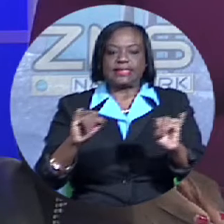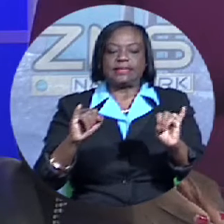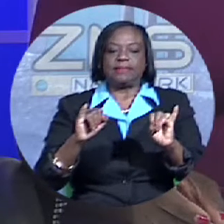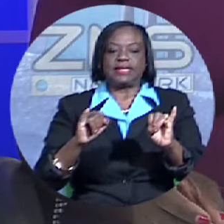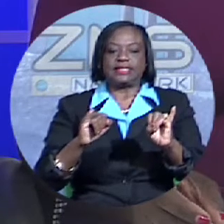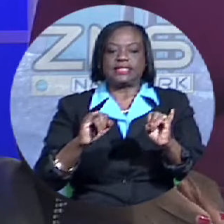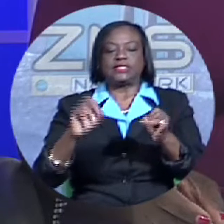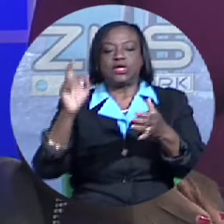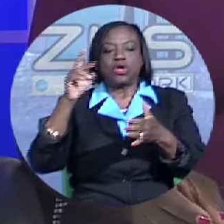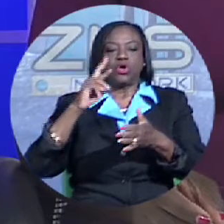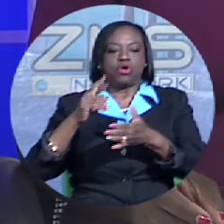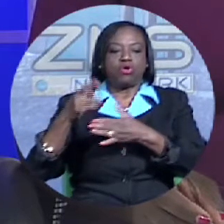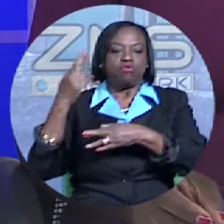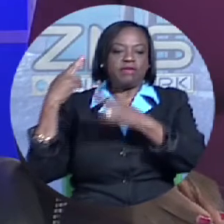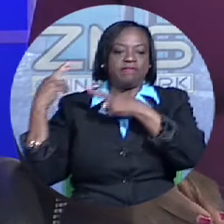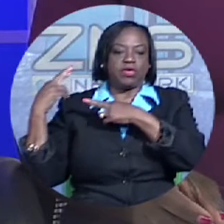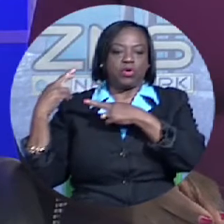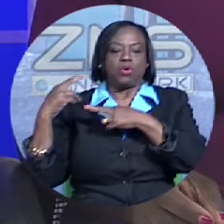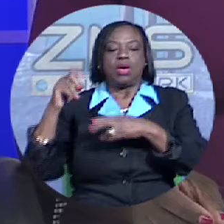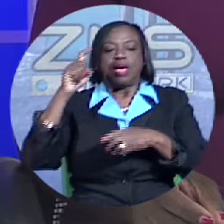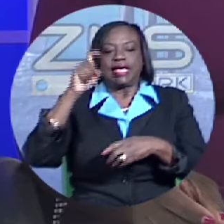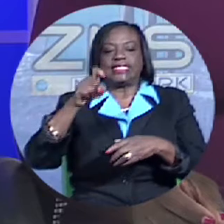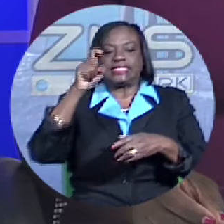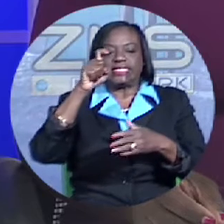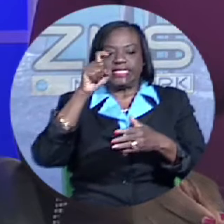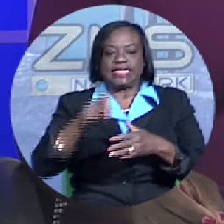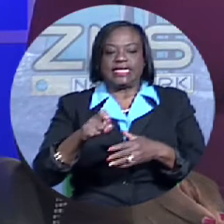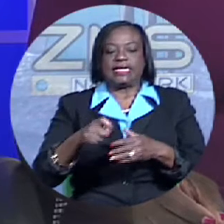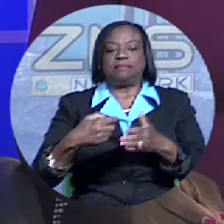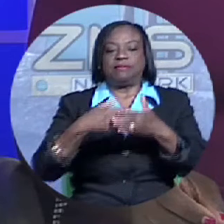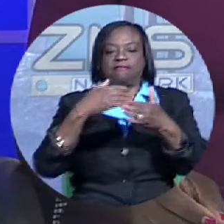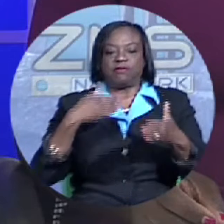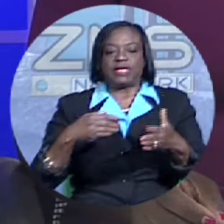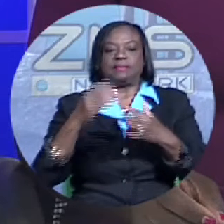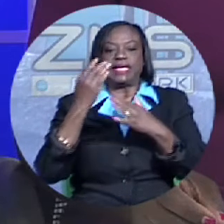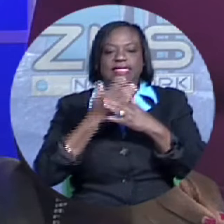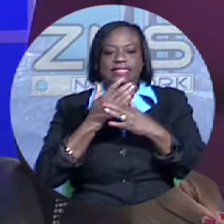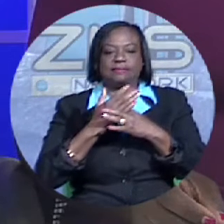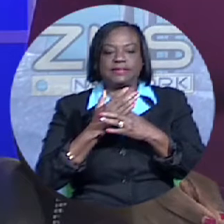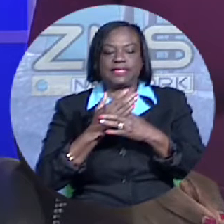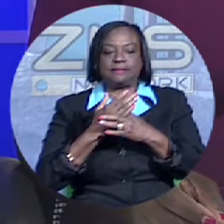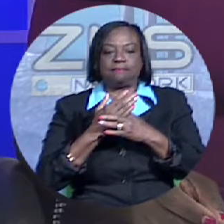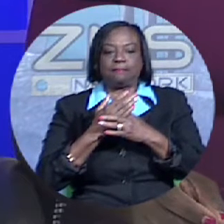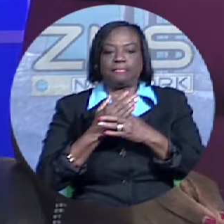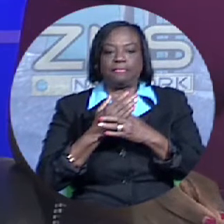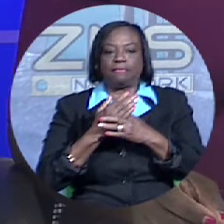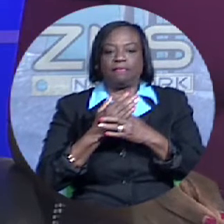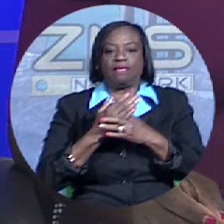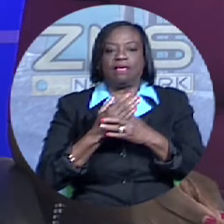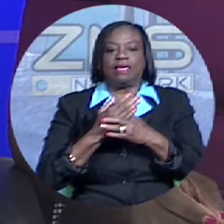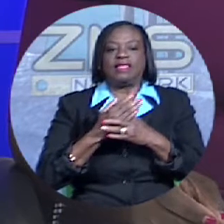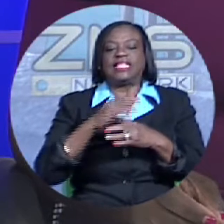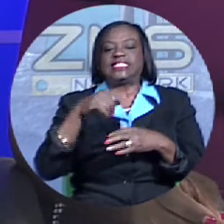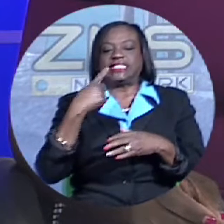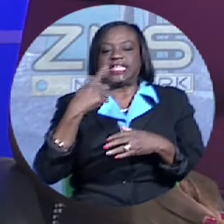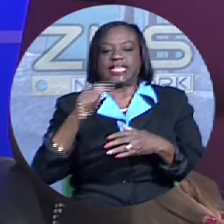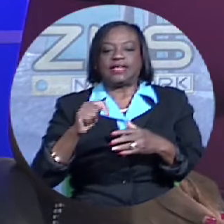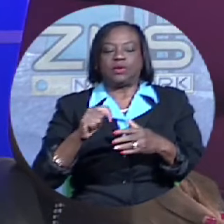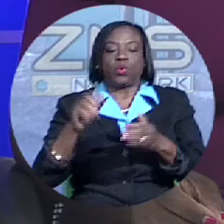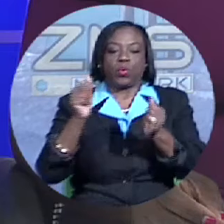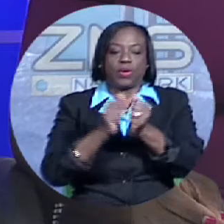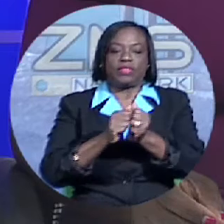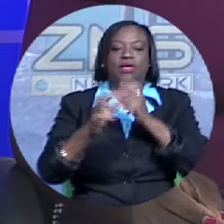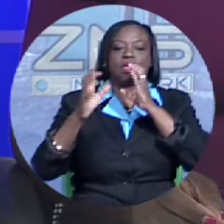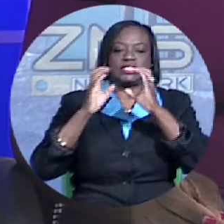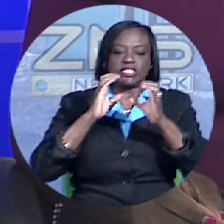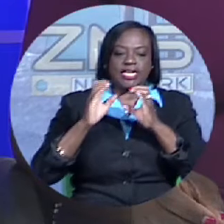citizen's communications could be monitored or intercepted. The written release went on to point out that after consultations,